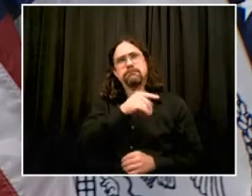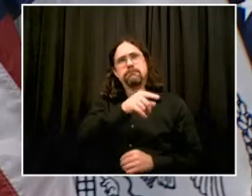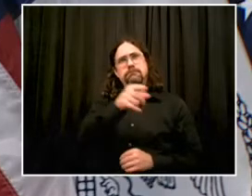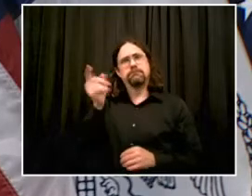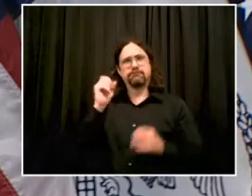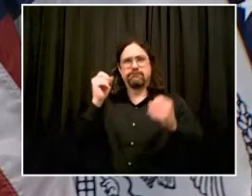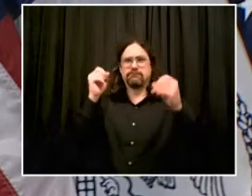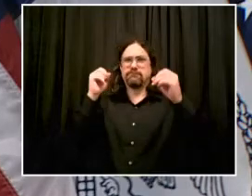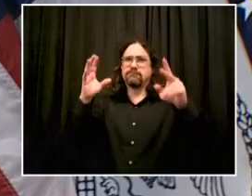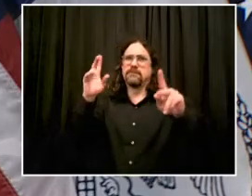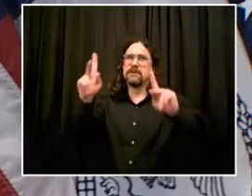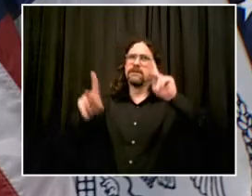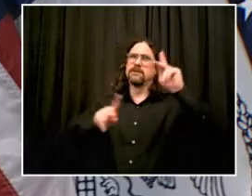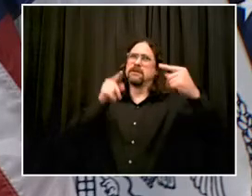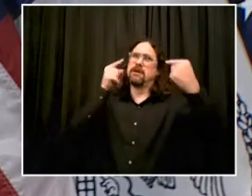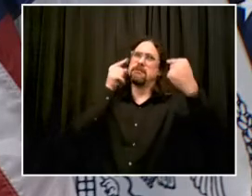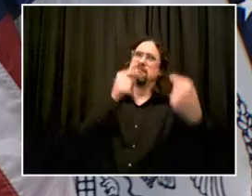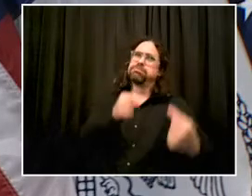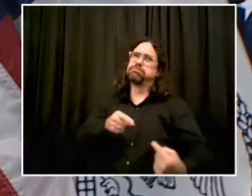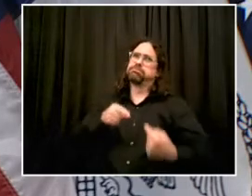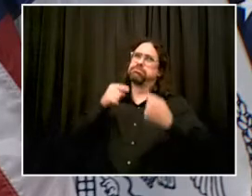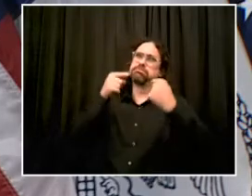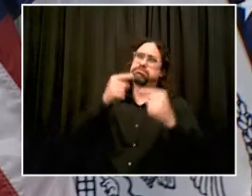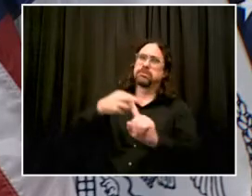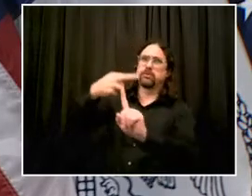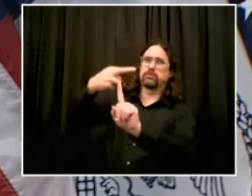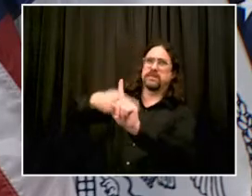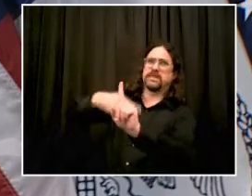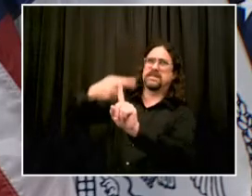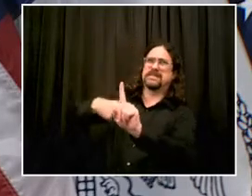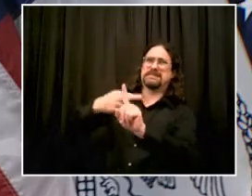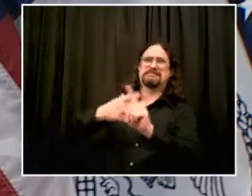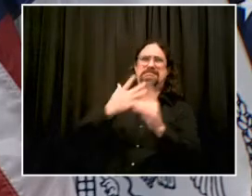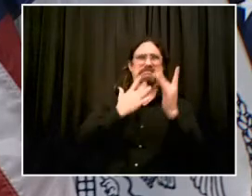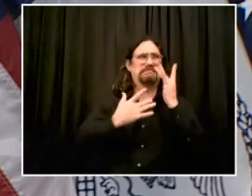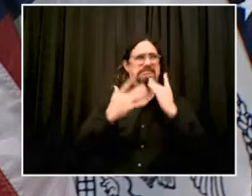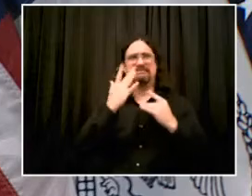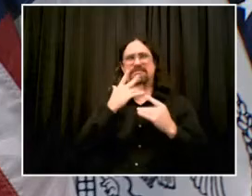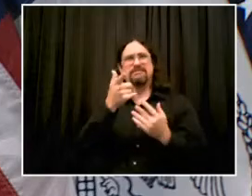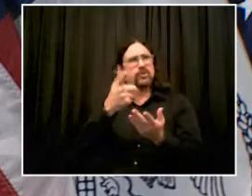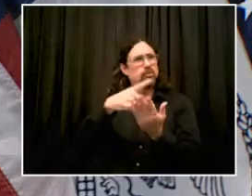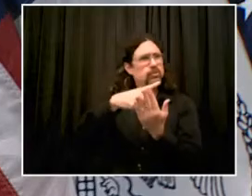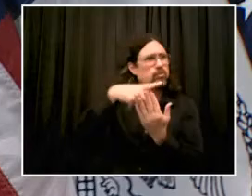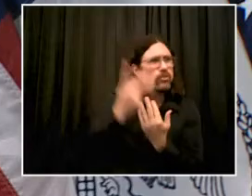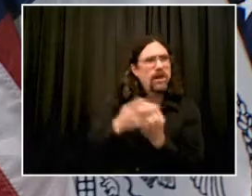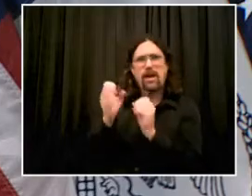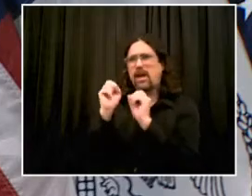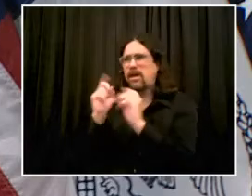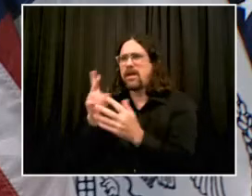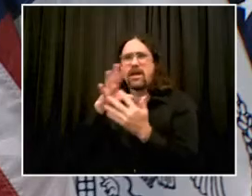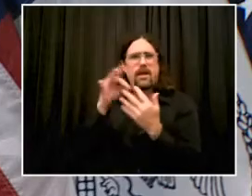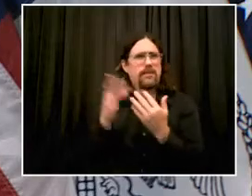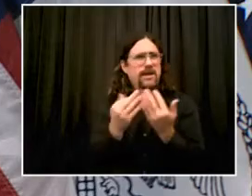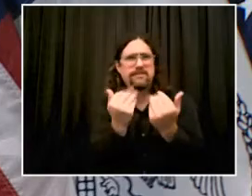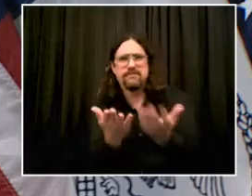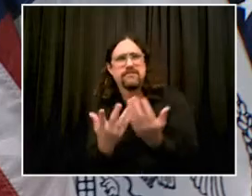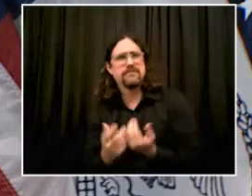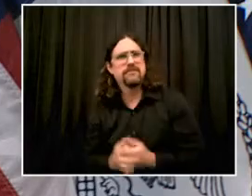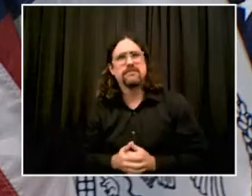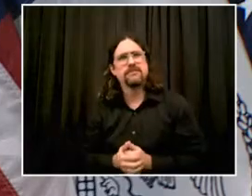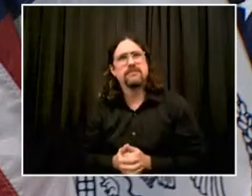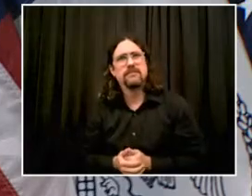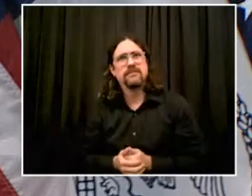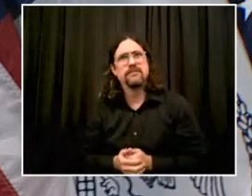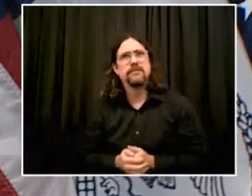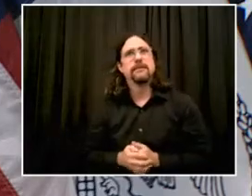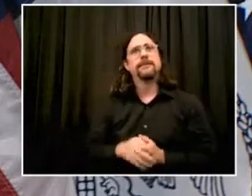the mediation effort we talked about just, I think, a week or two ago, that was something that was pre-existing and we're